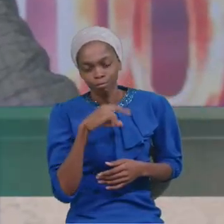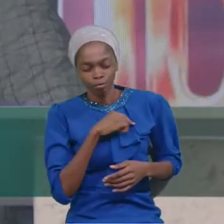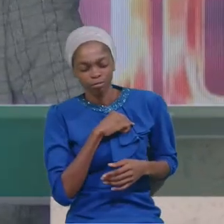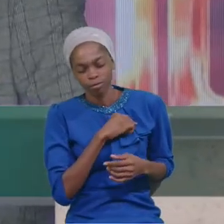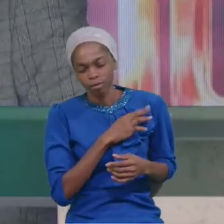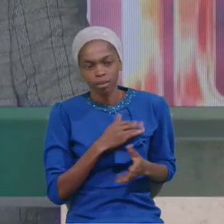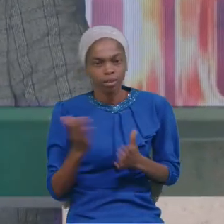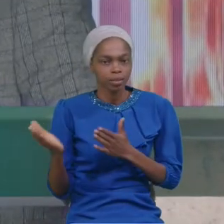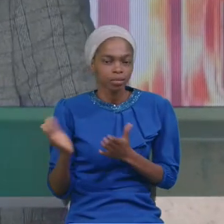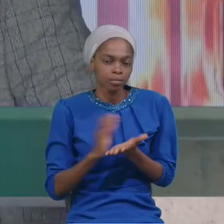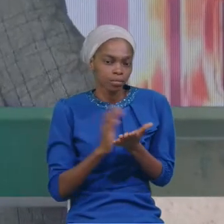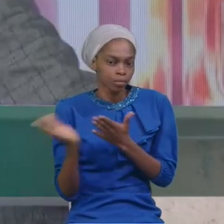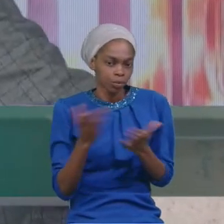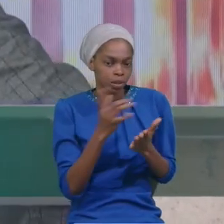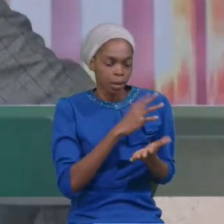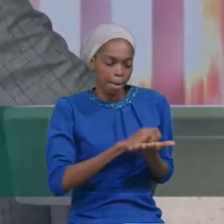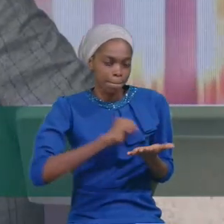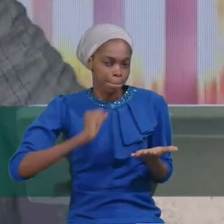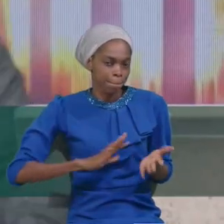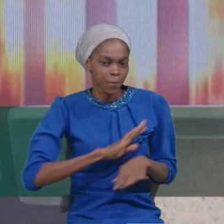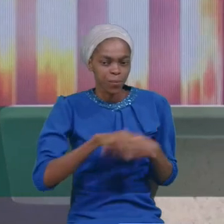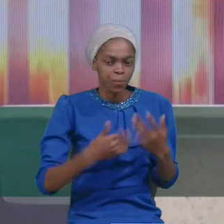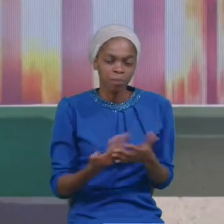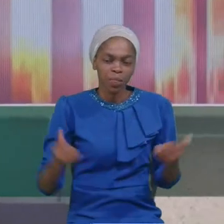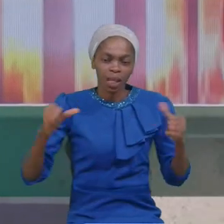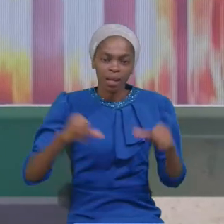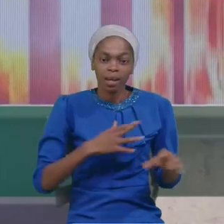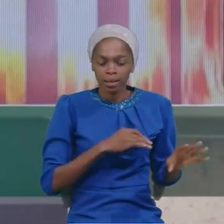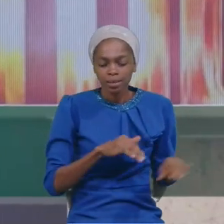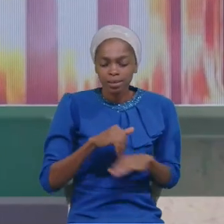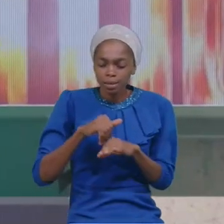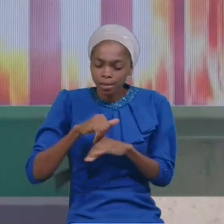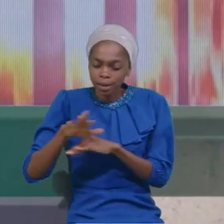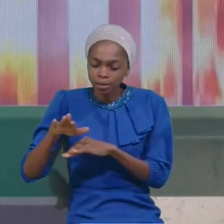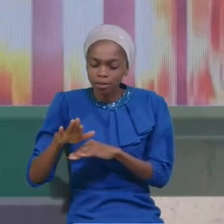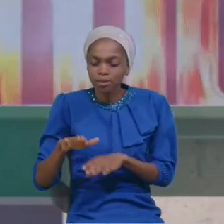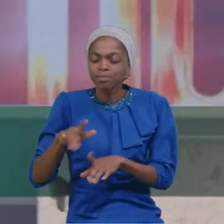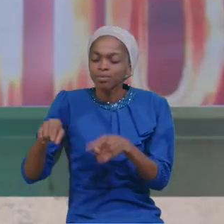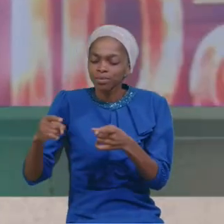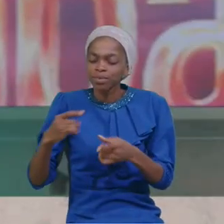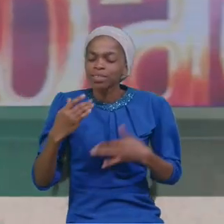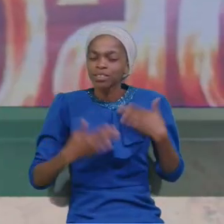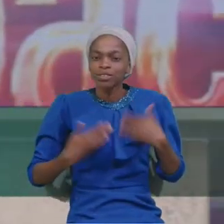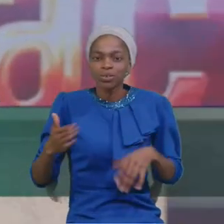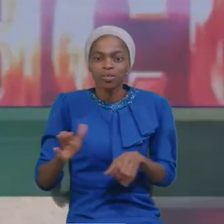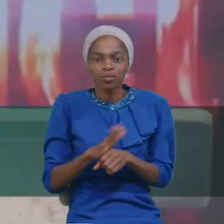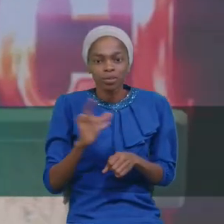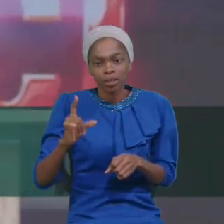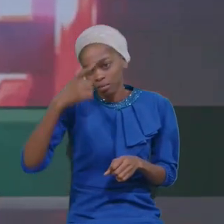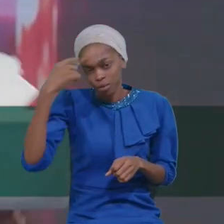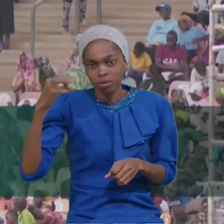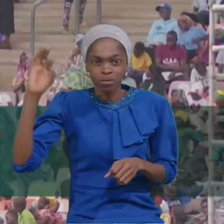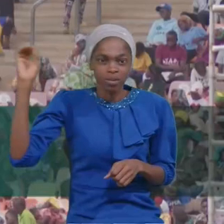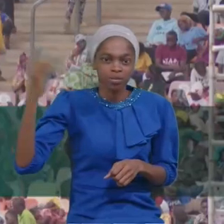joyfully because of the grace of God that comes upon your life. In Romans chapter 3, reading